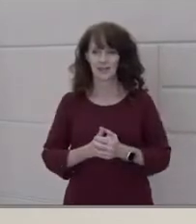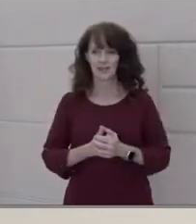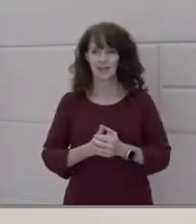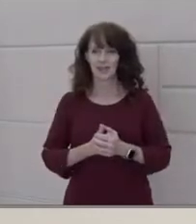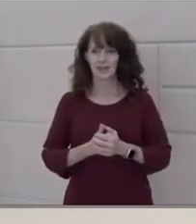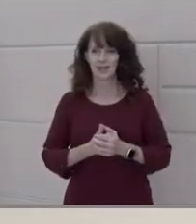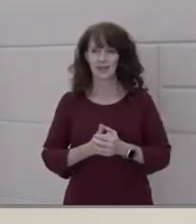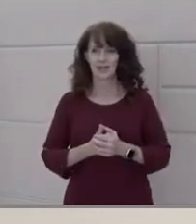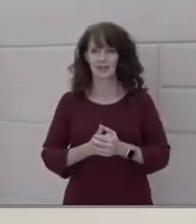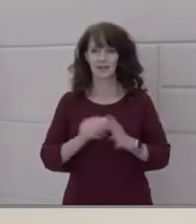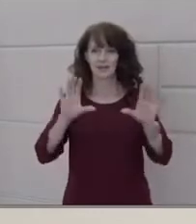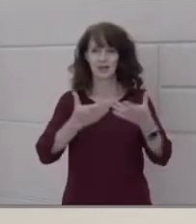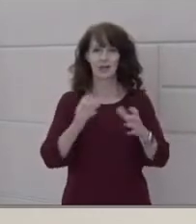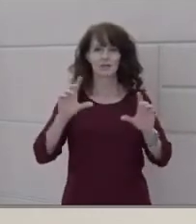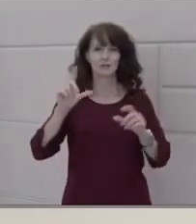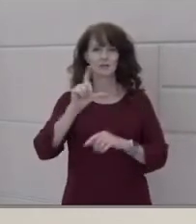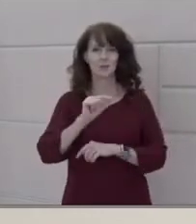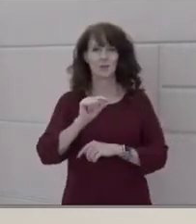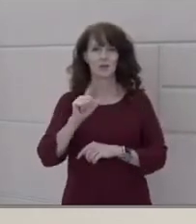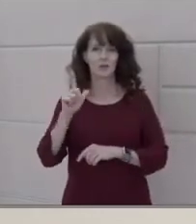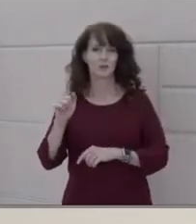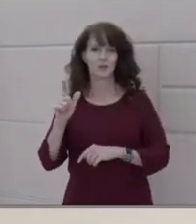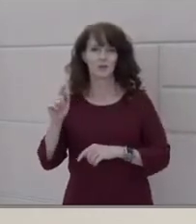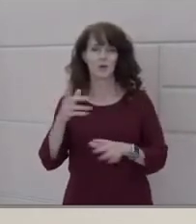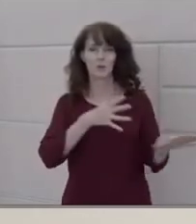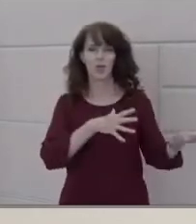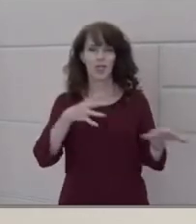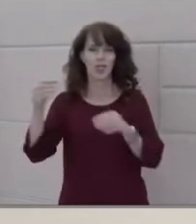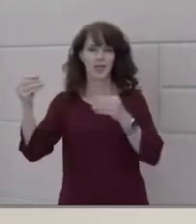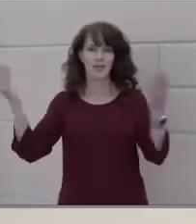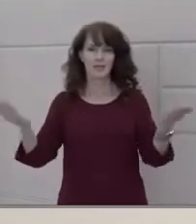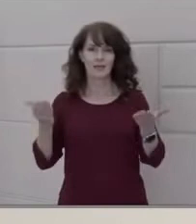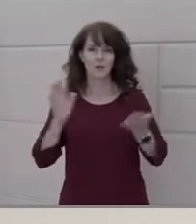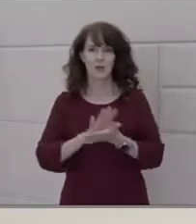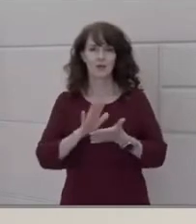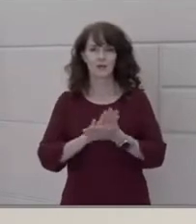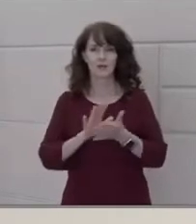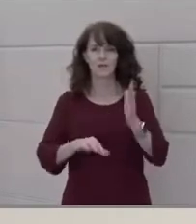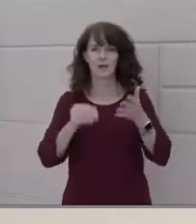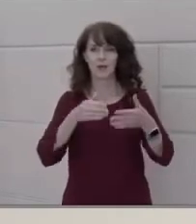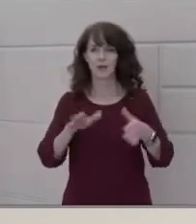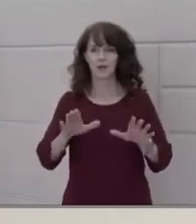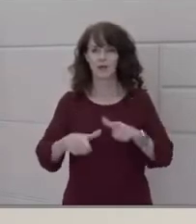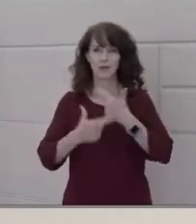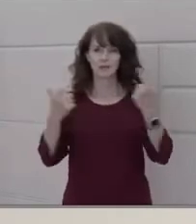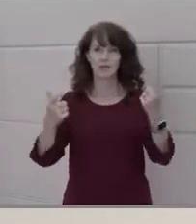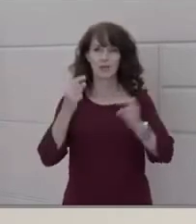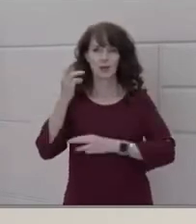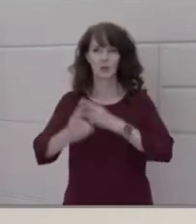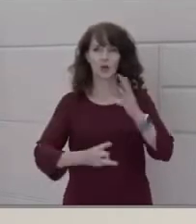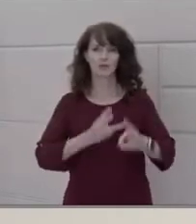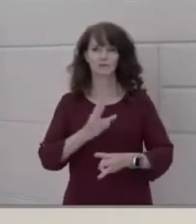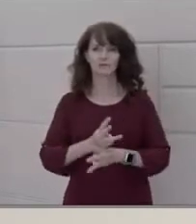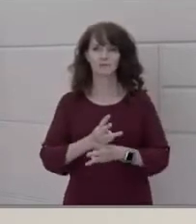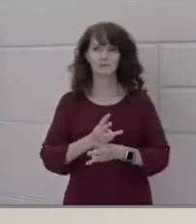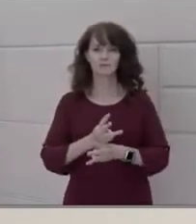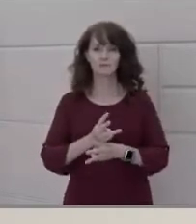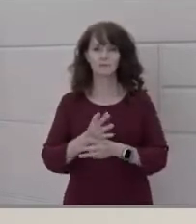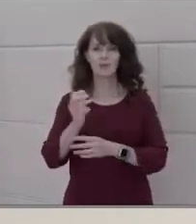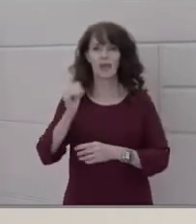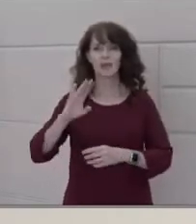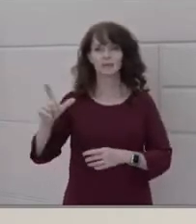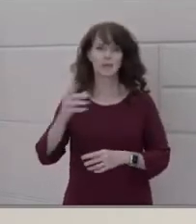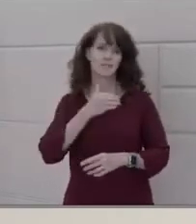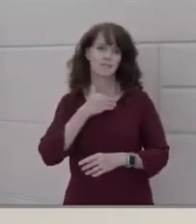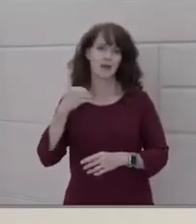The class of 2021 will leave the gates of our school to find their way in this big world. As an ASB